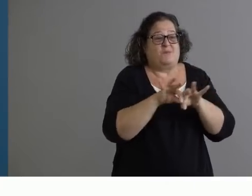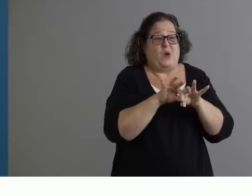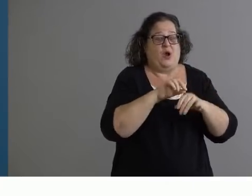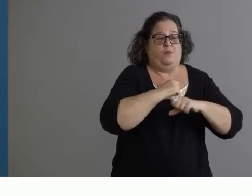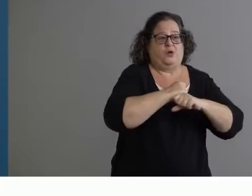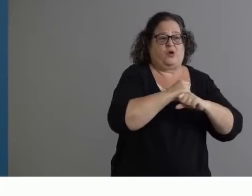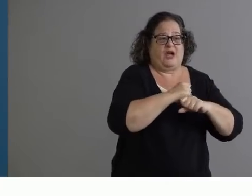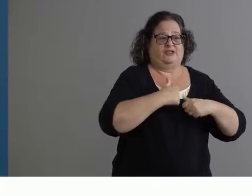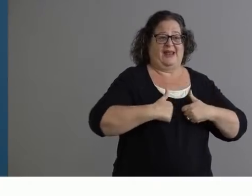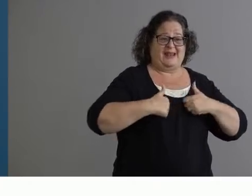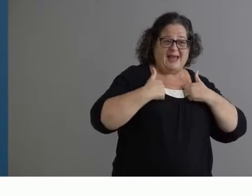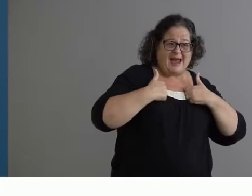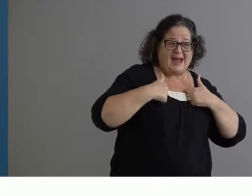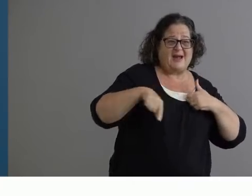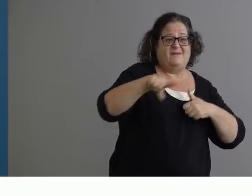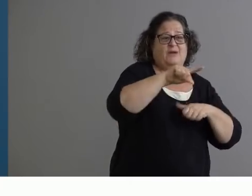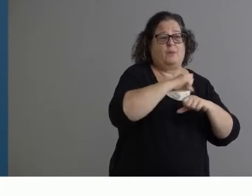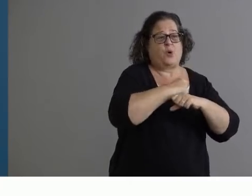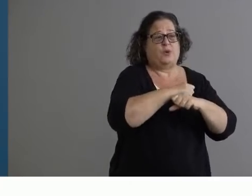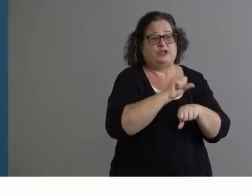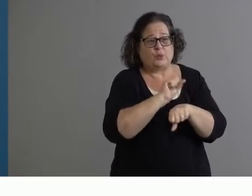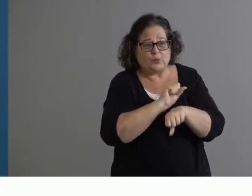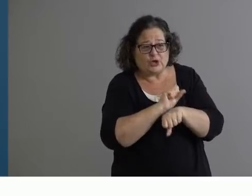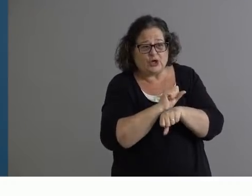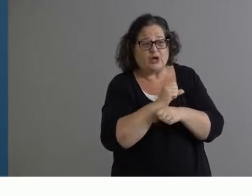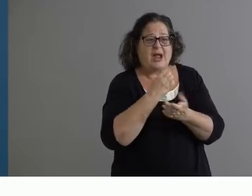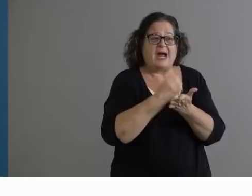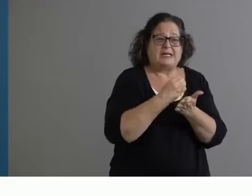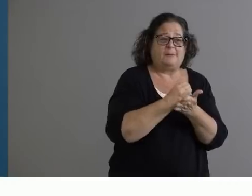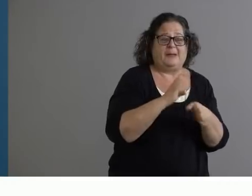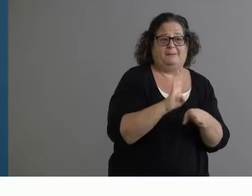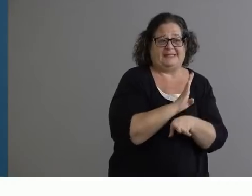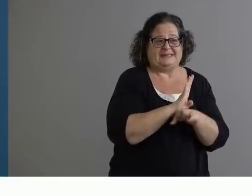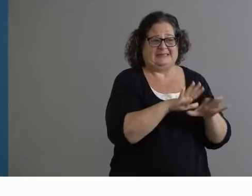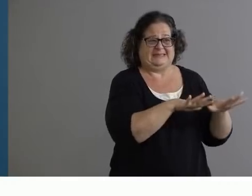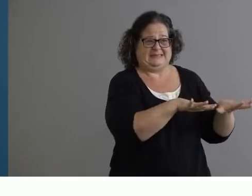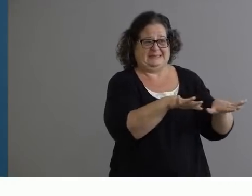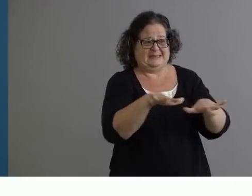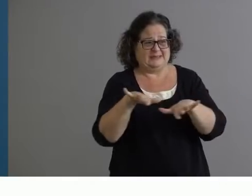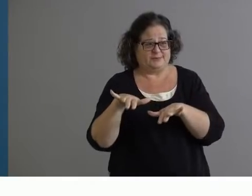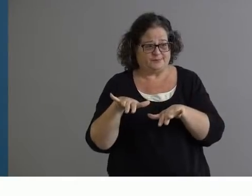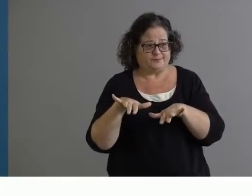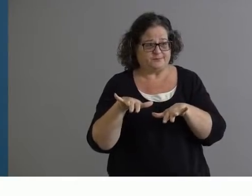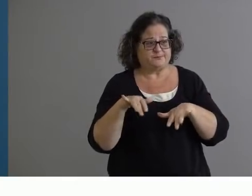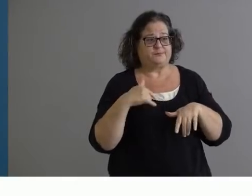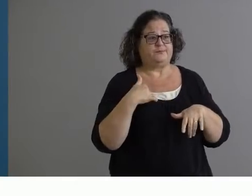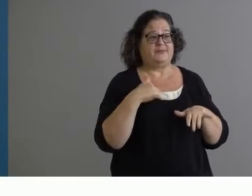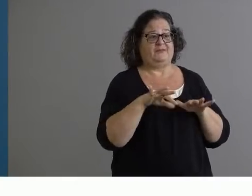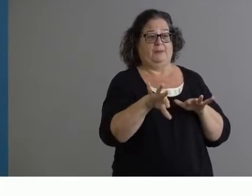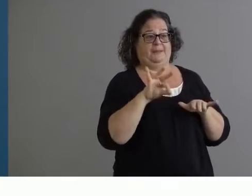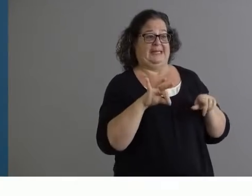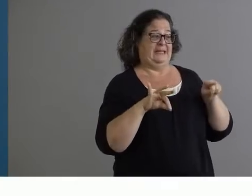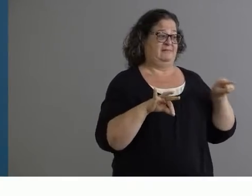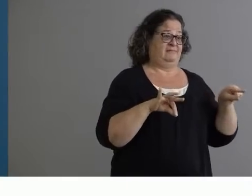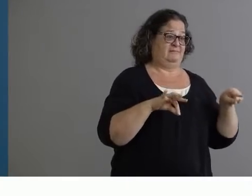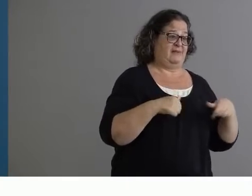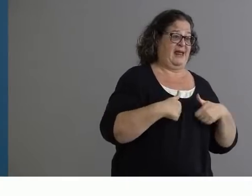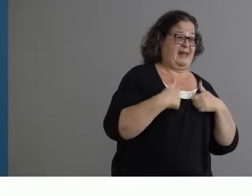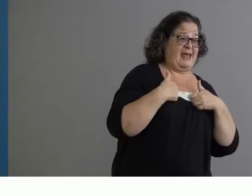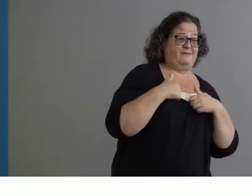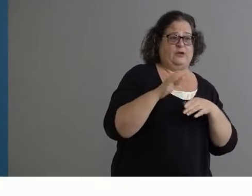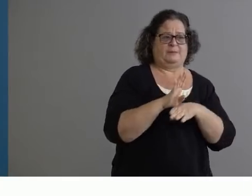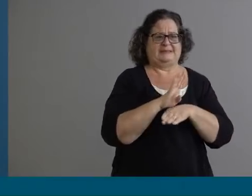when in doubt, we will err on the side of protecting lives and proceed with caution.